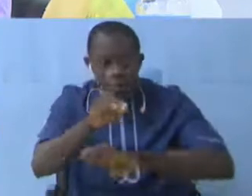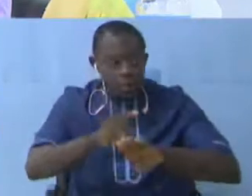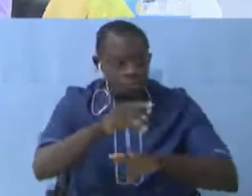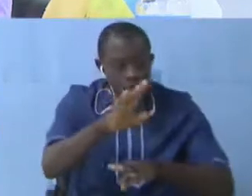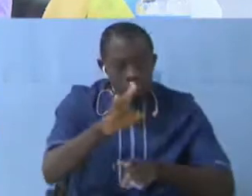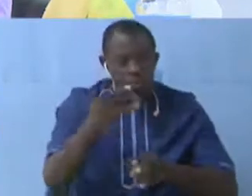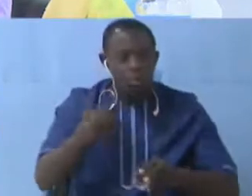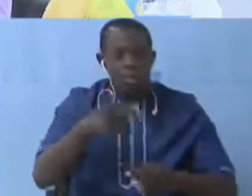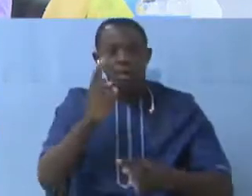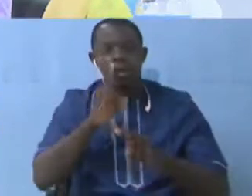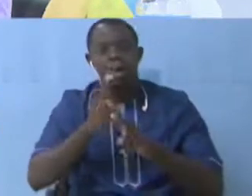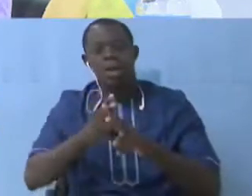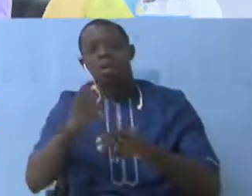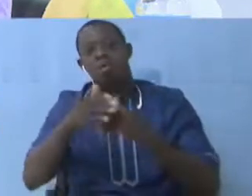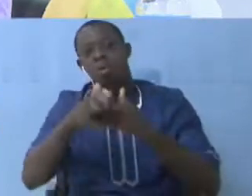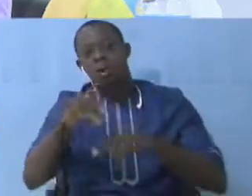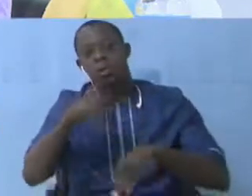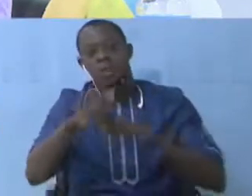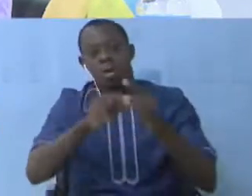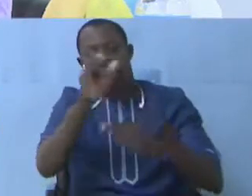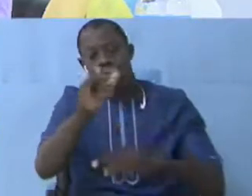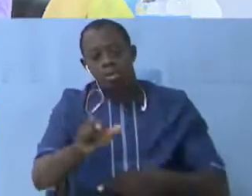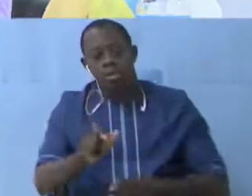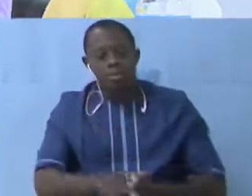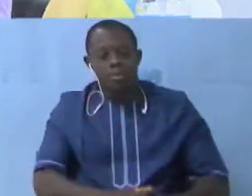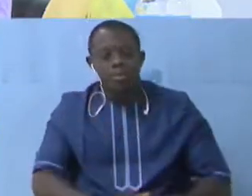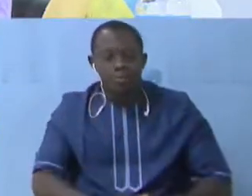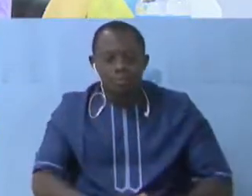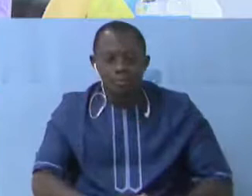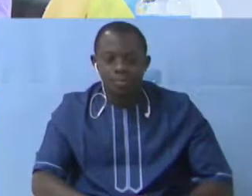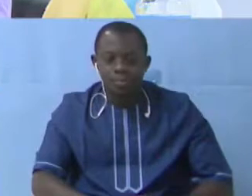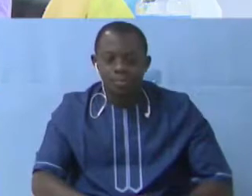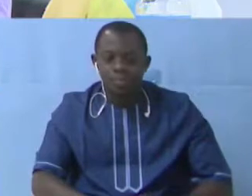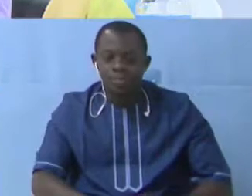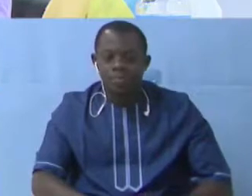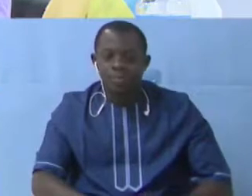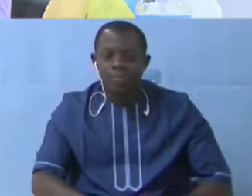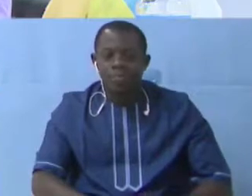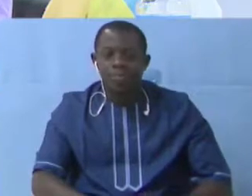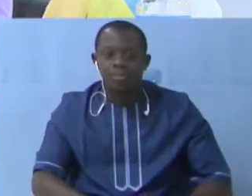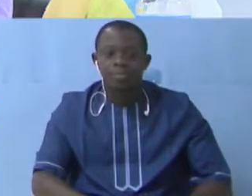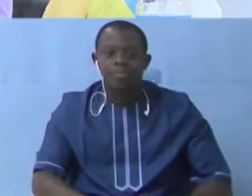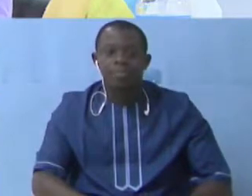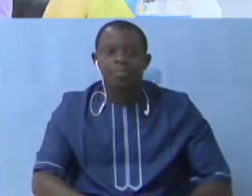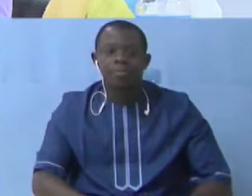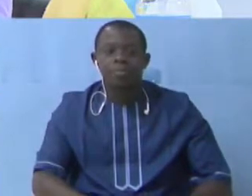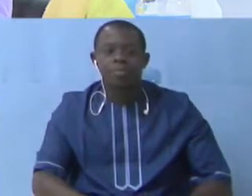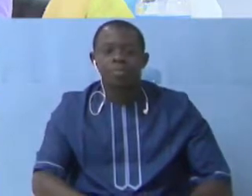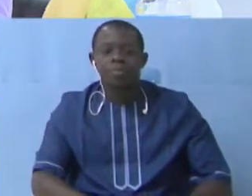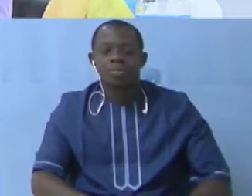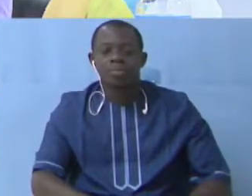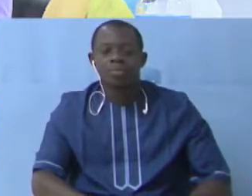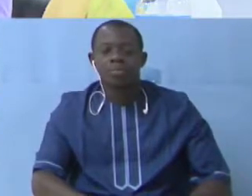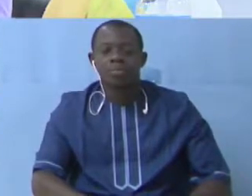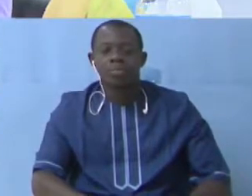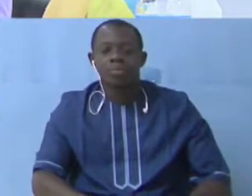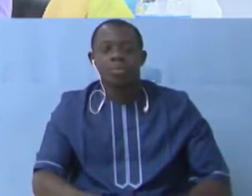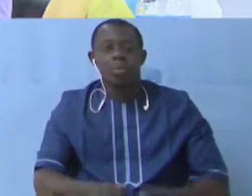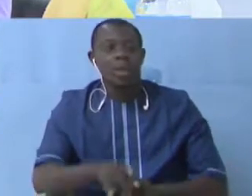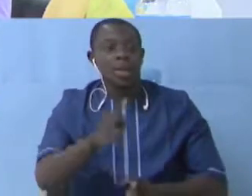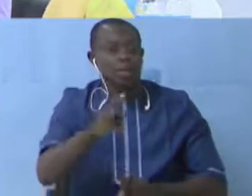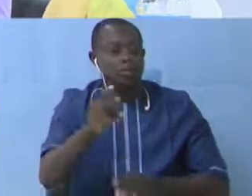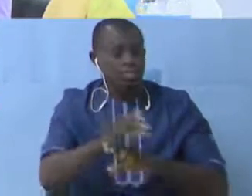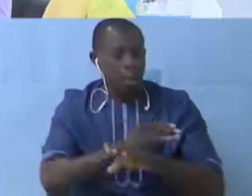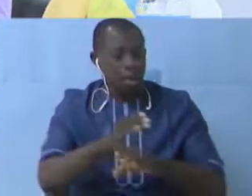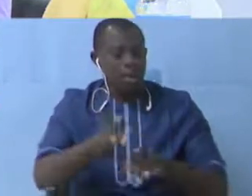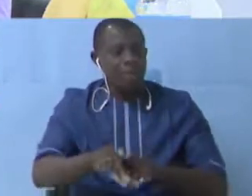bët. So that really at the end was unbearable.